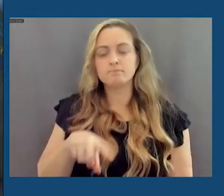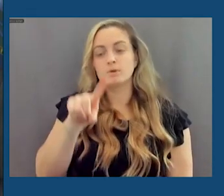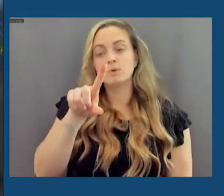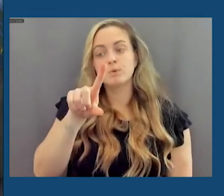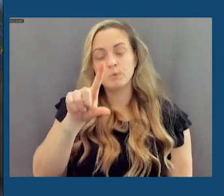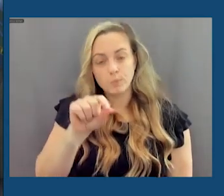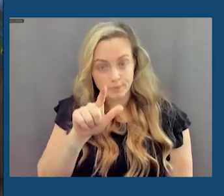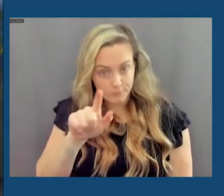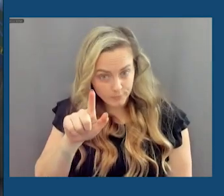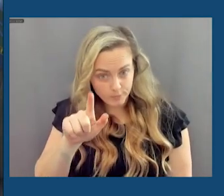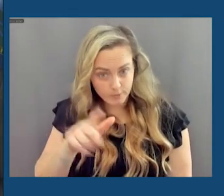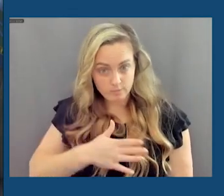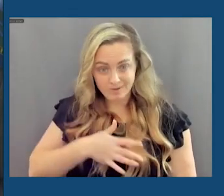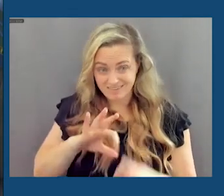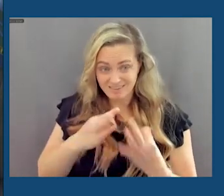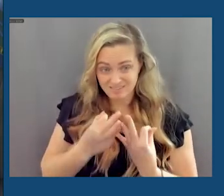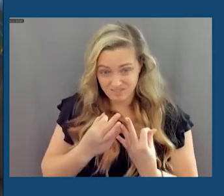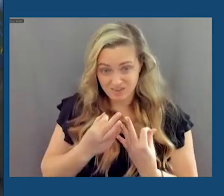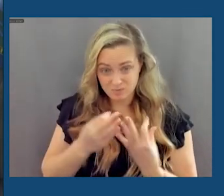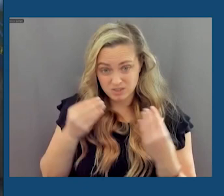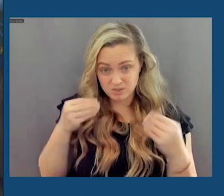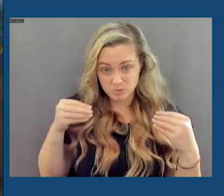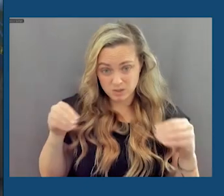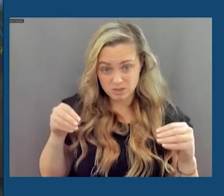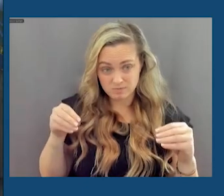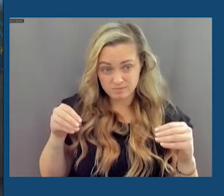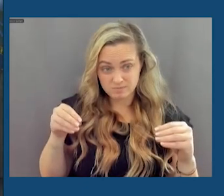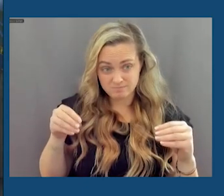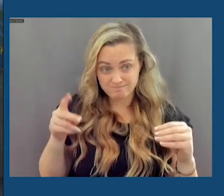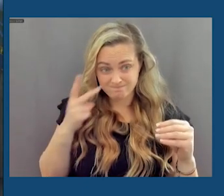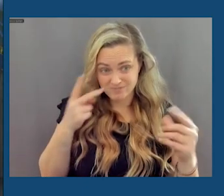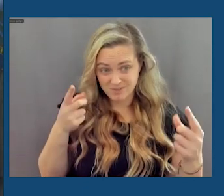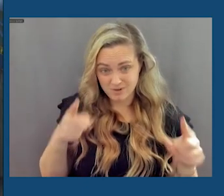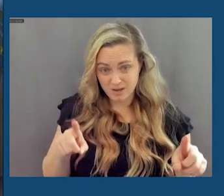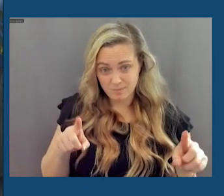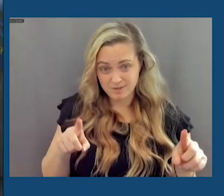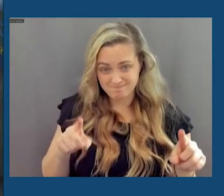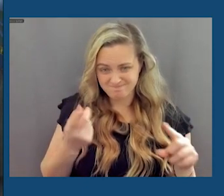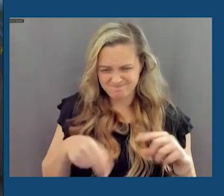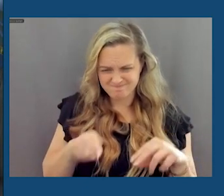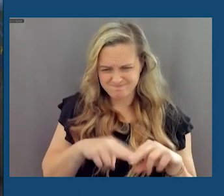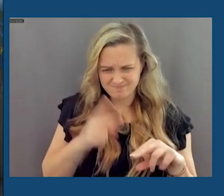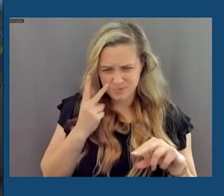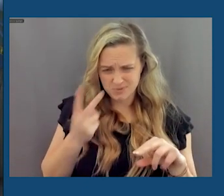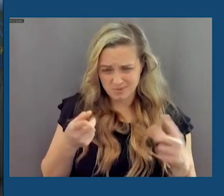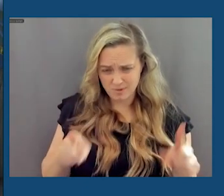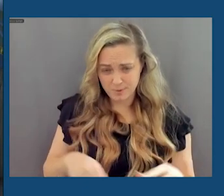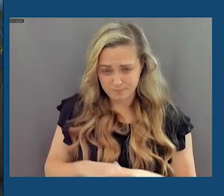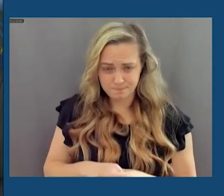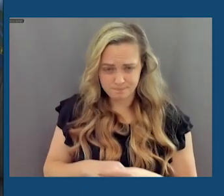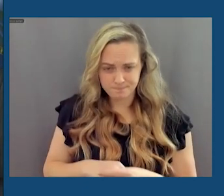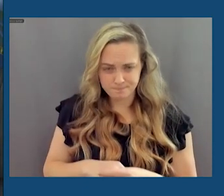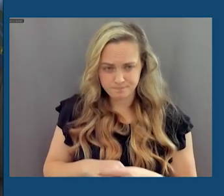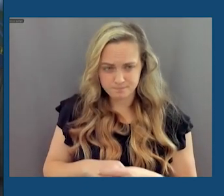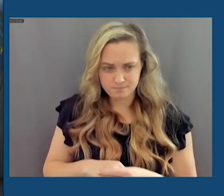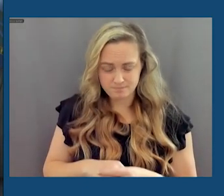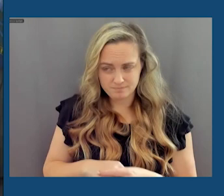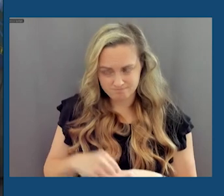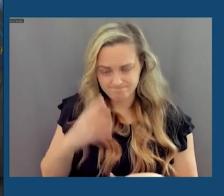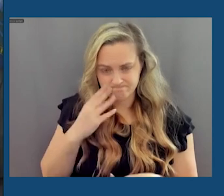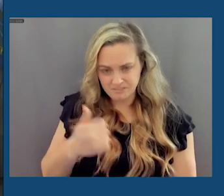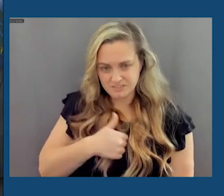2021, my family's stores saw this heightened retail theft firsthand.